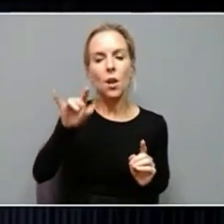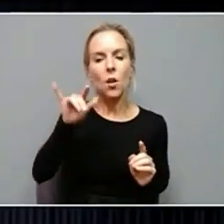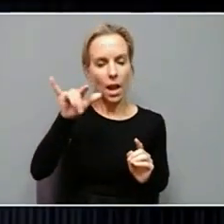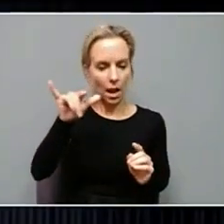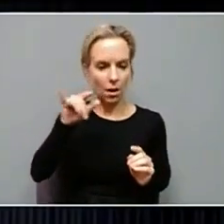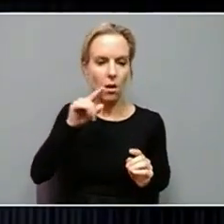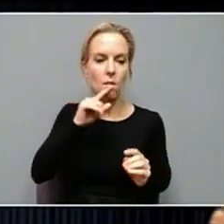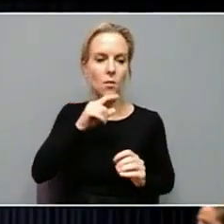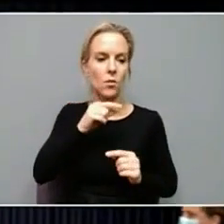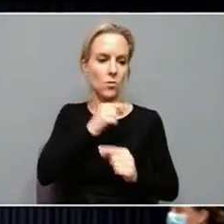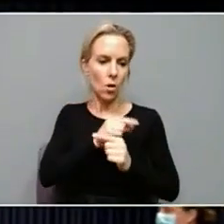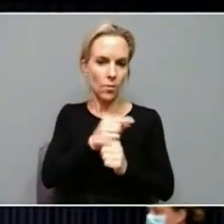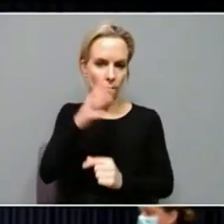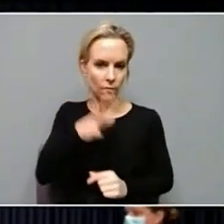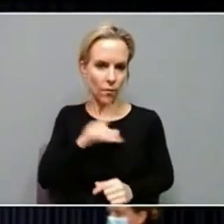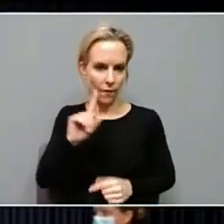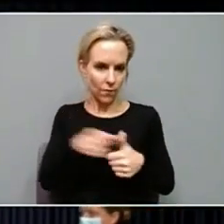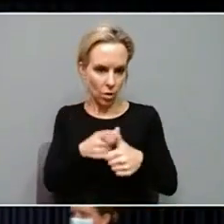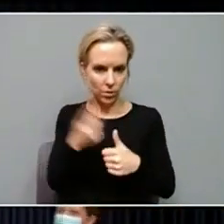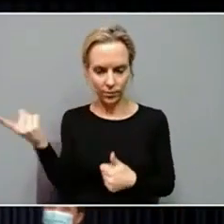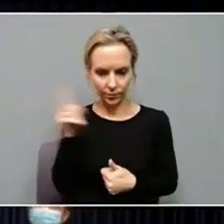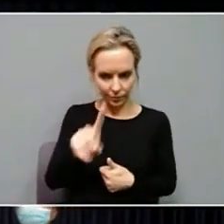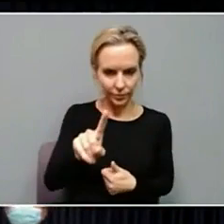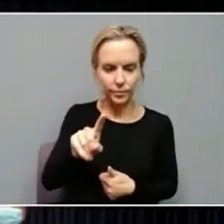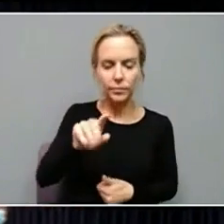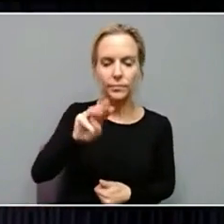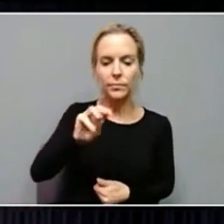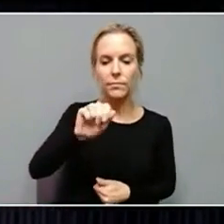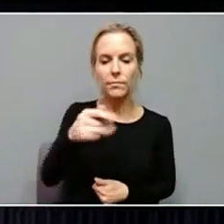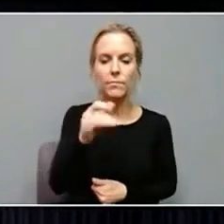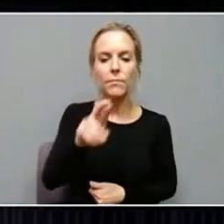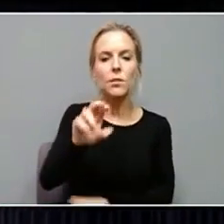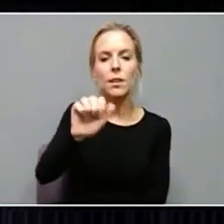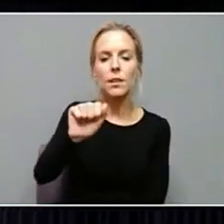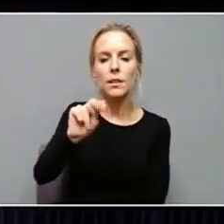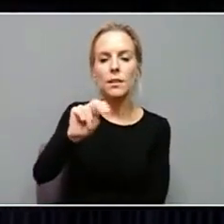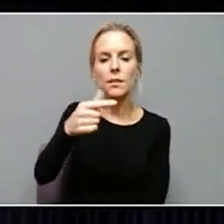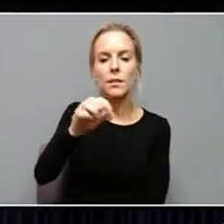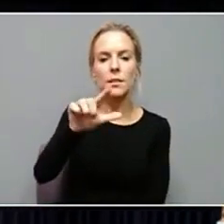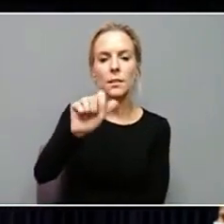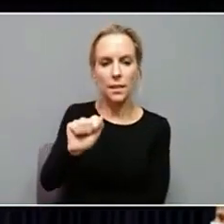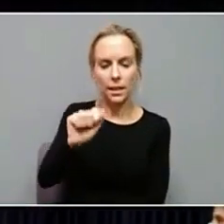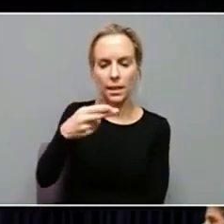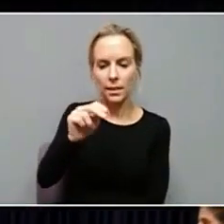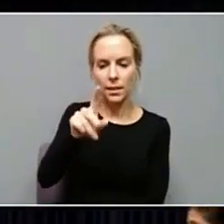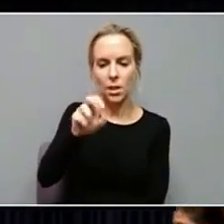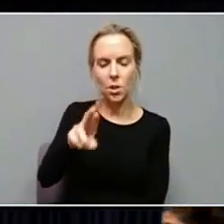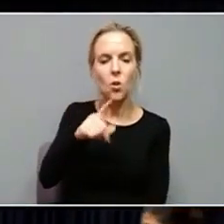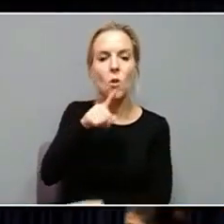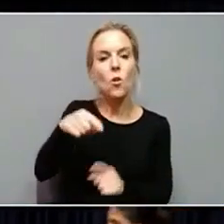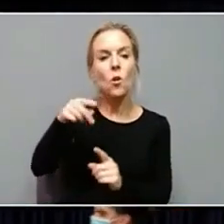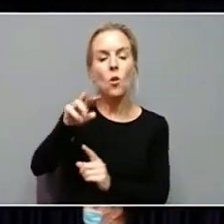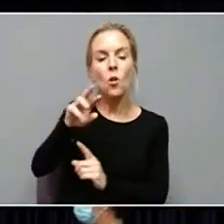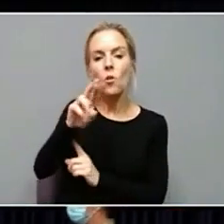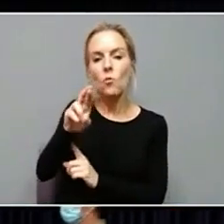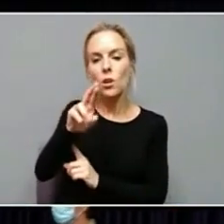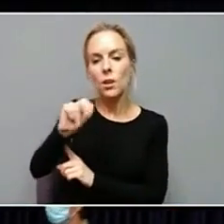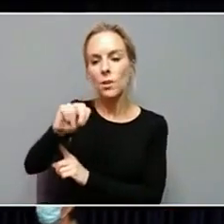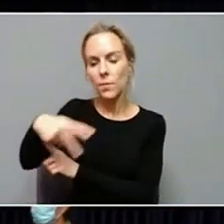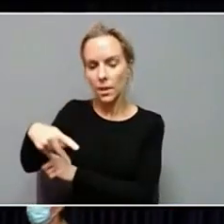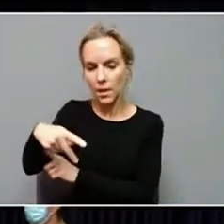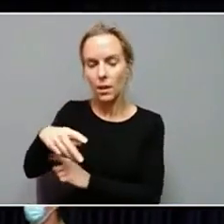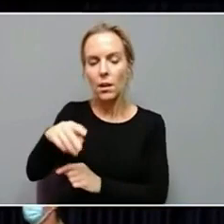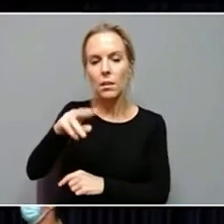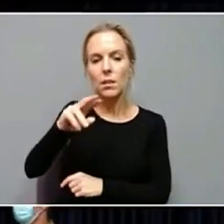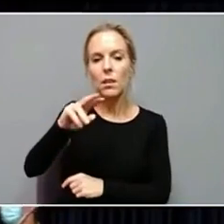I think first we have Major Angela Himmler, a registered nurse practitioner who works full-time for the